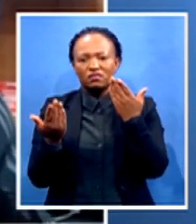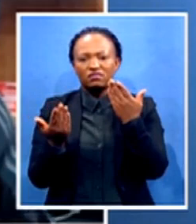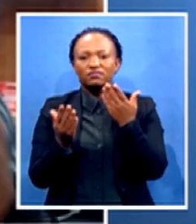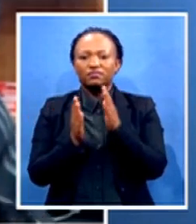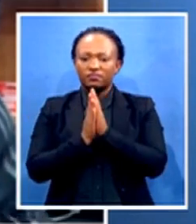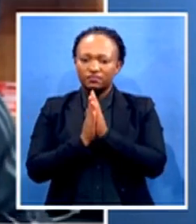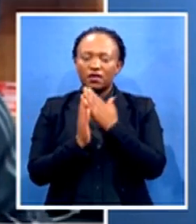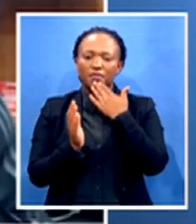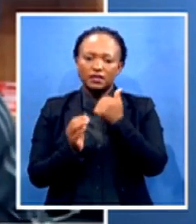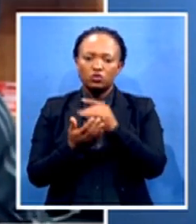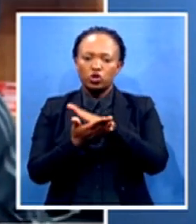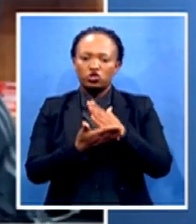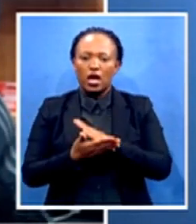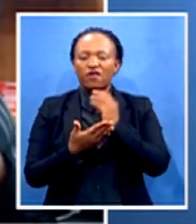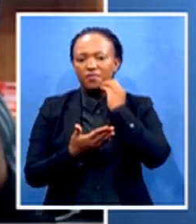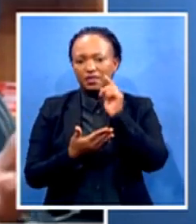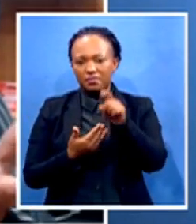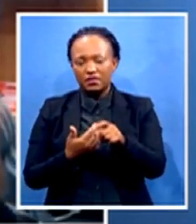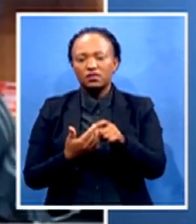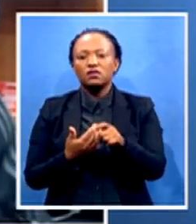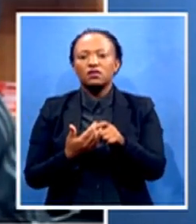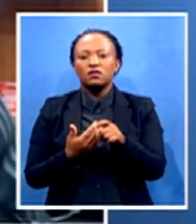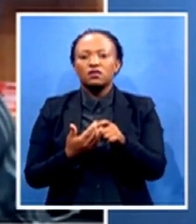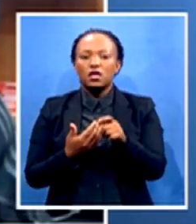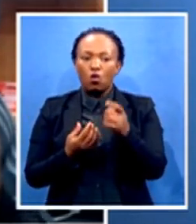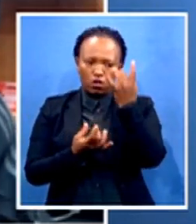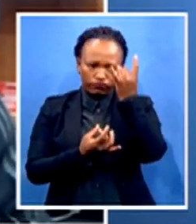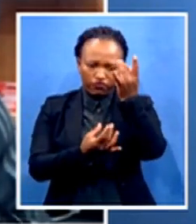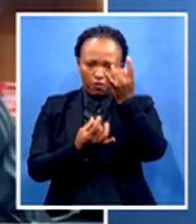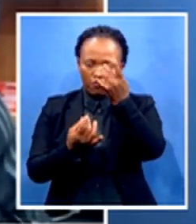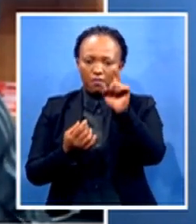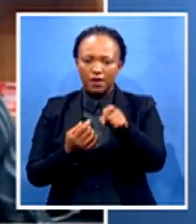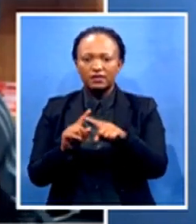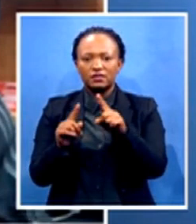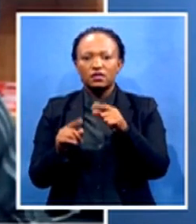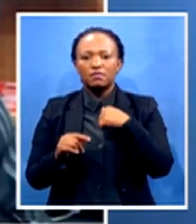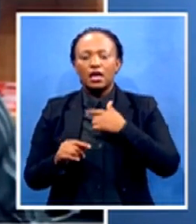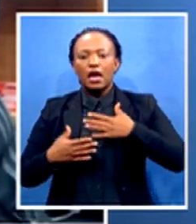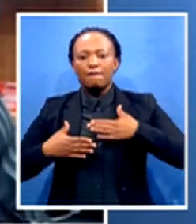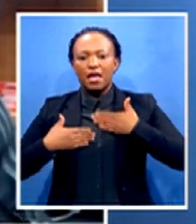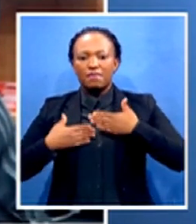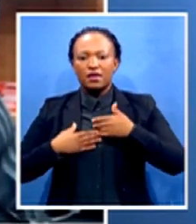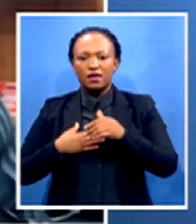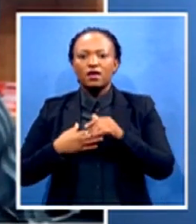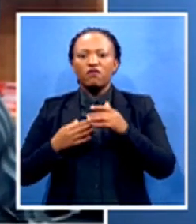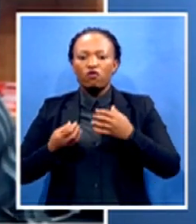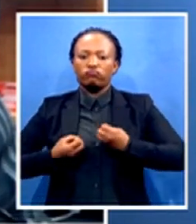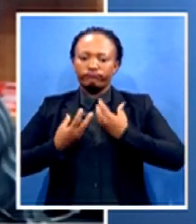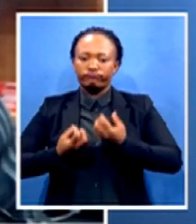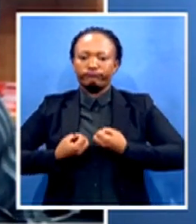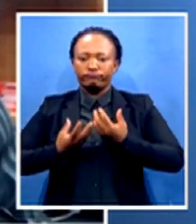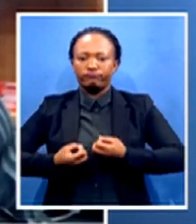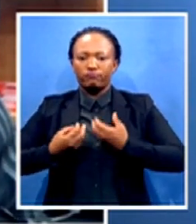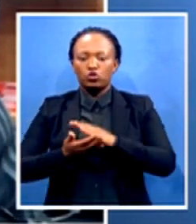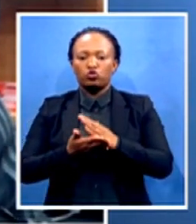Those that are in the know, let's do it. That's why I'm happy with this platform to talk about it, to share that information, which is important. We